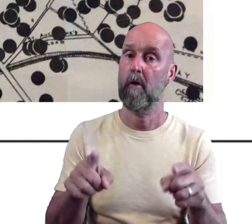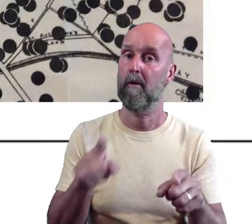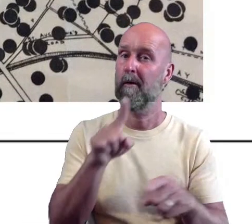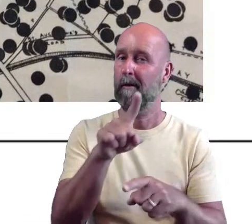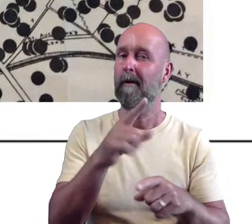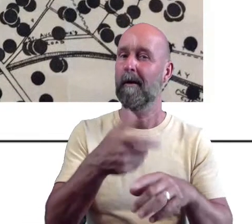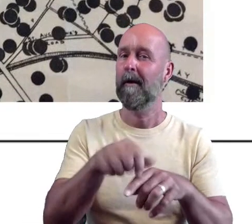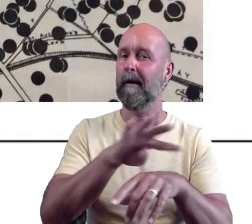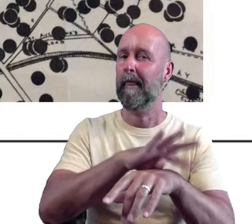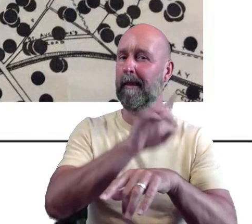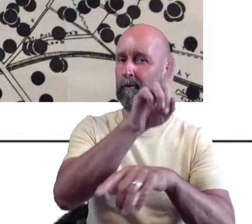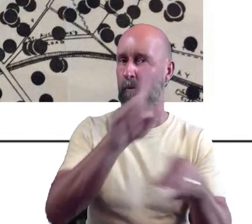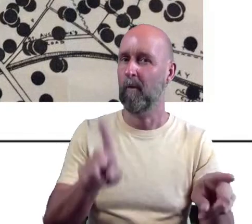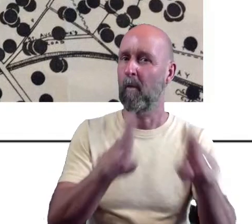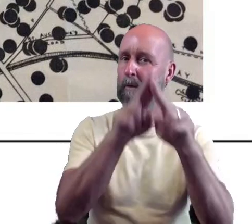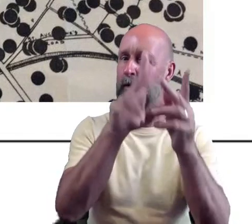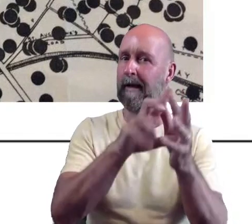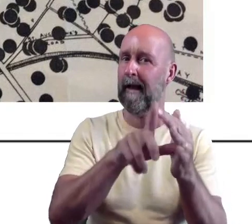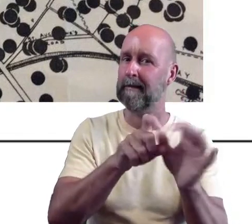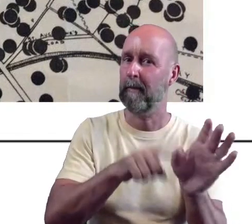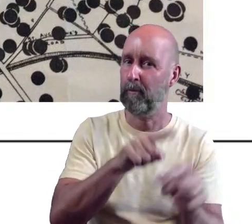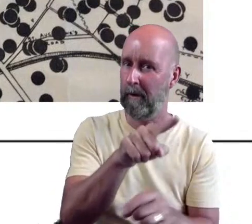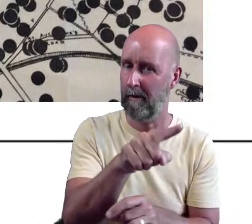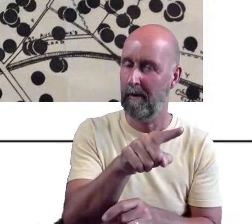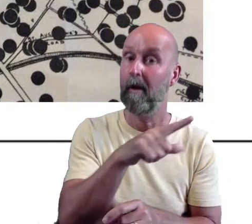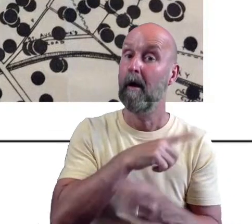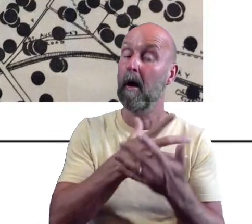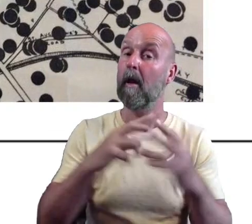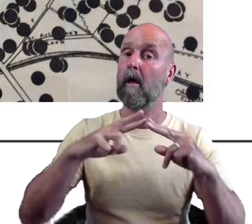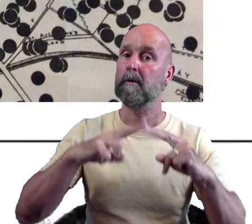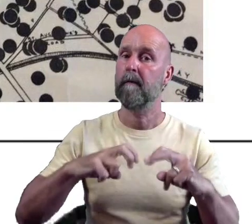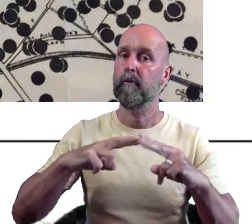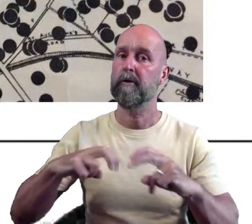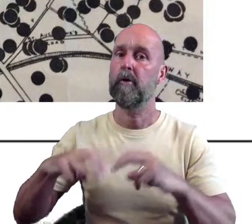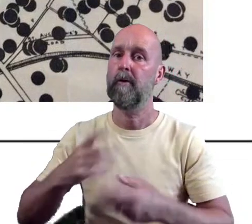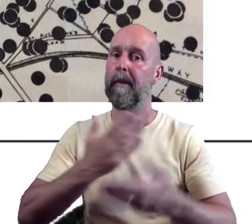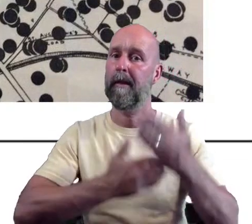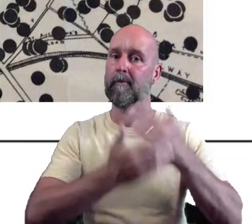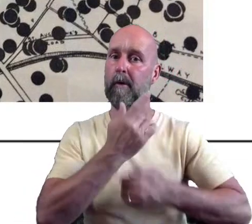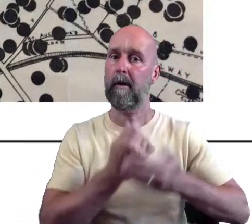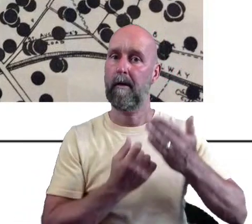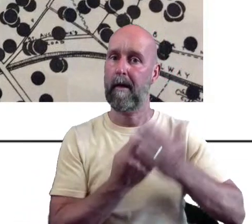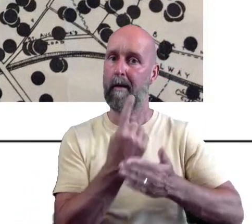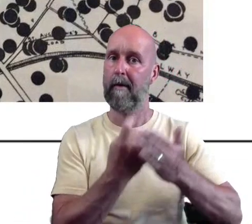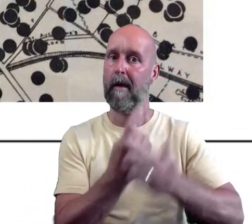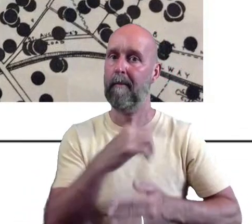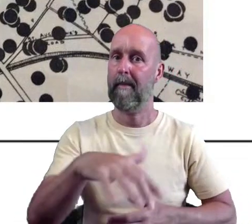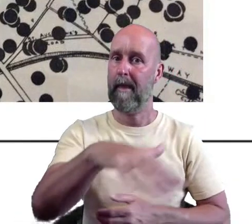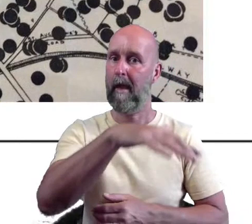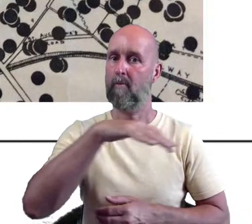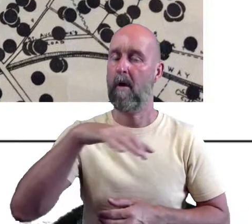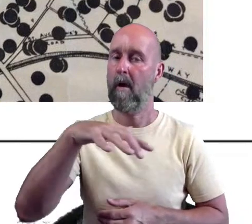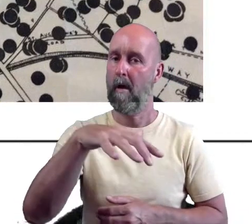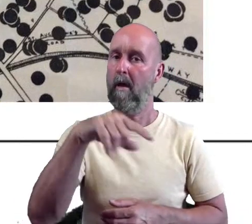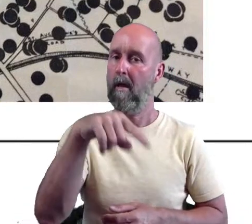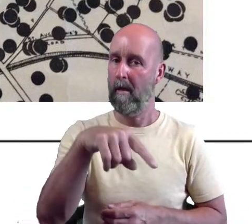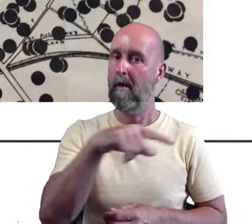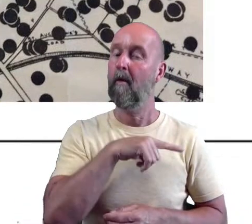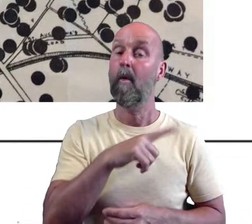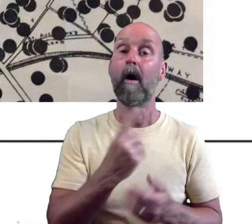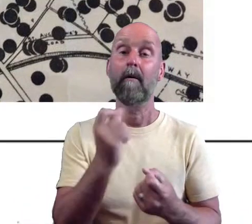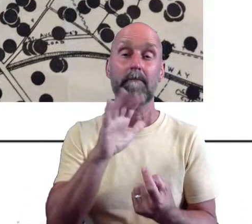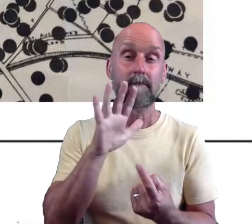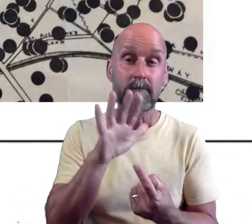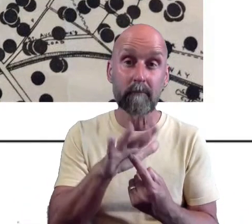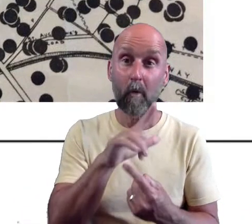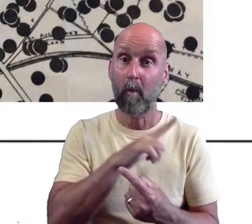Quarter in Canterbury, I did a lot of research into the historic events that happened in this area. So one of the key events that shaped the